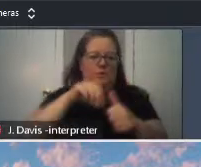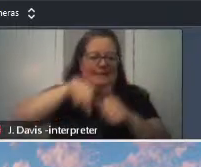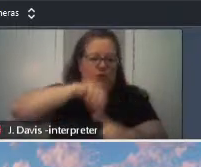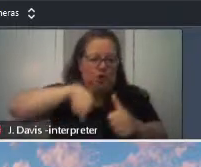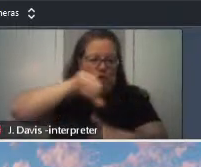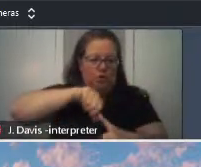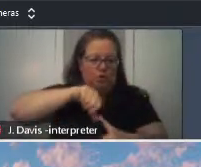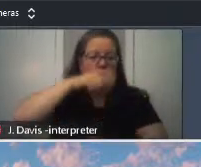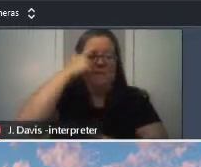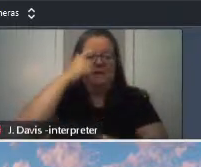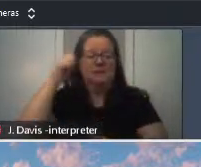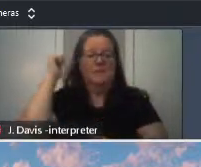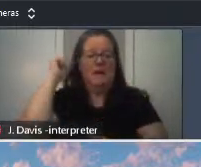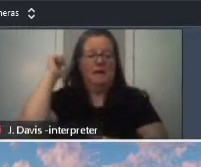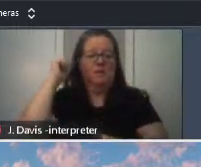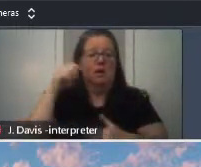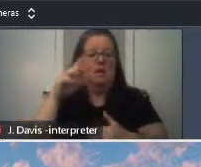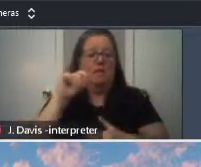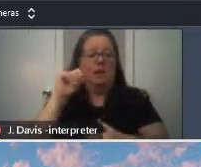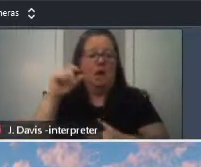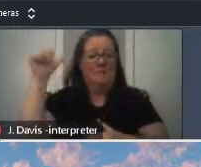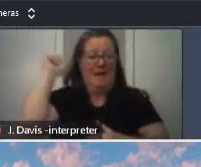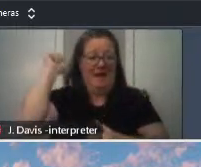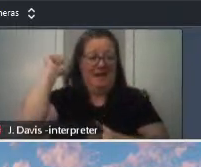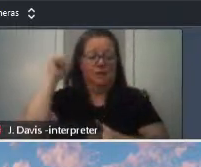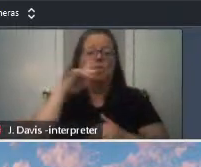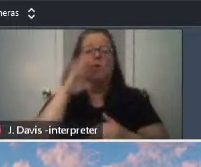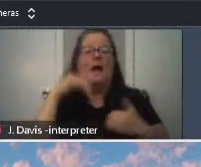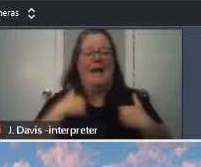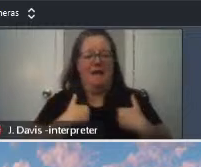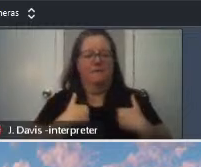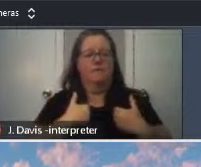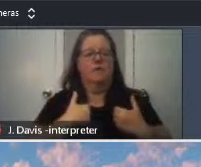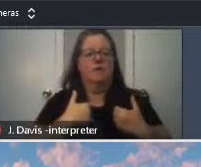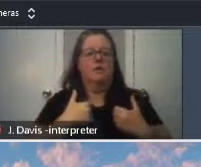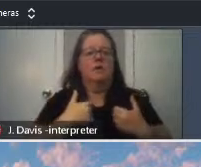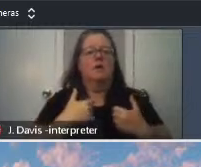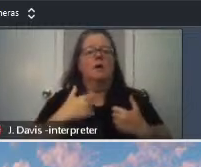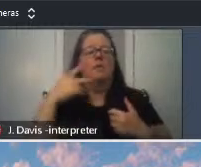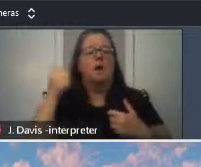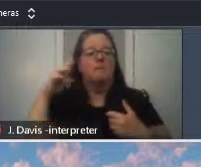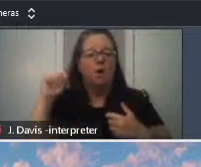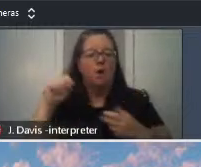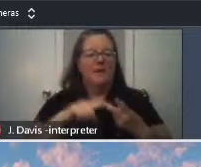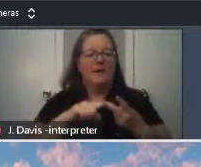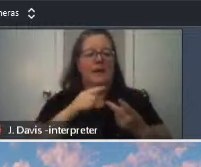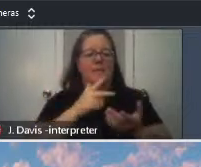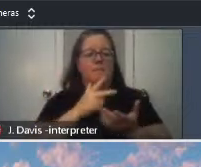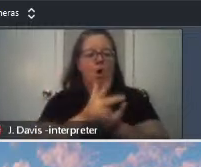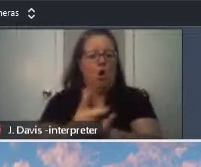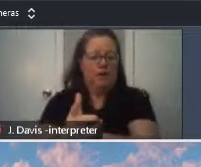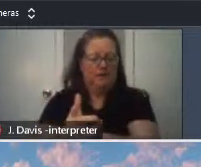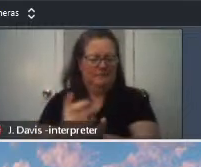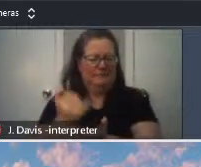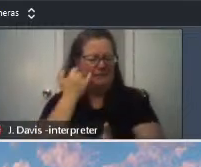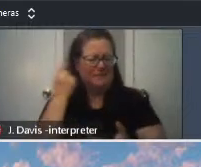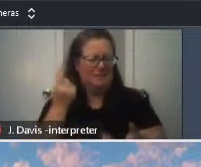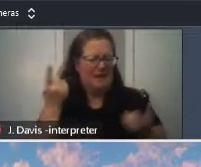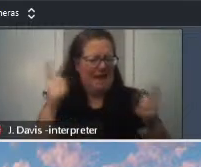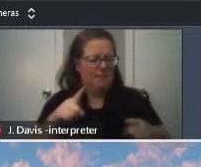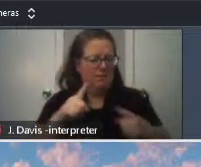the rear lot will have that new apartment building and the parking. Okay, now if something happens to those